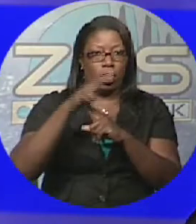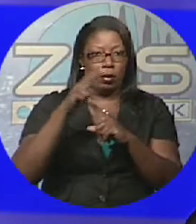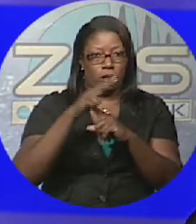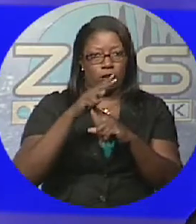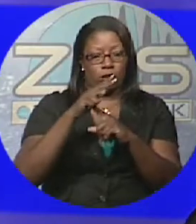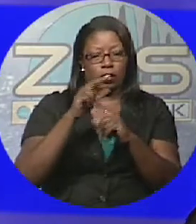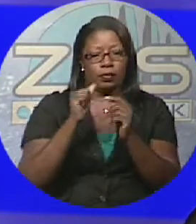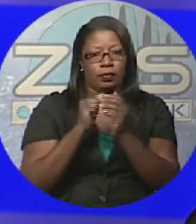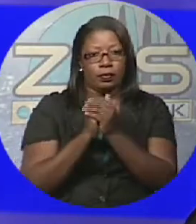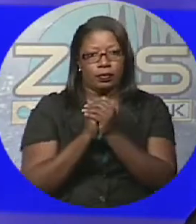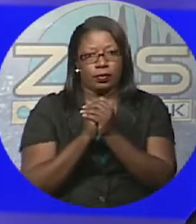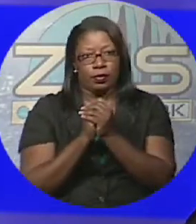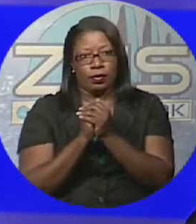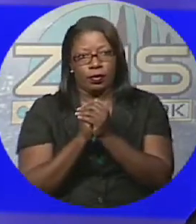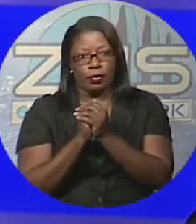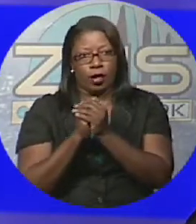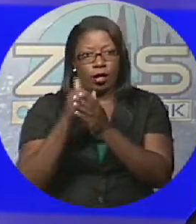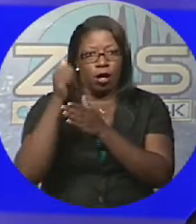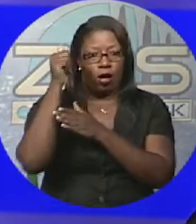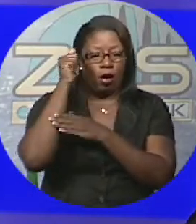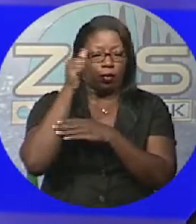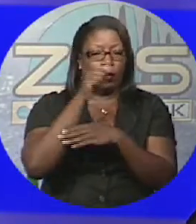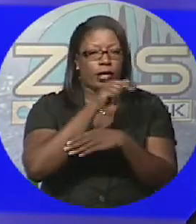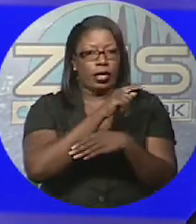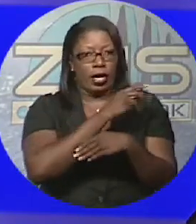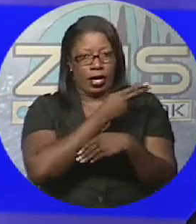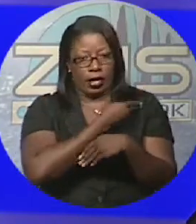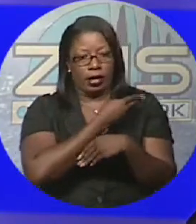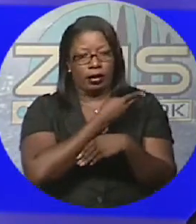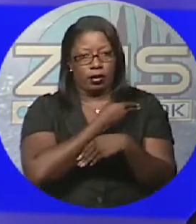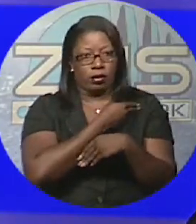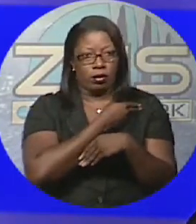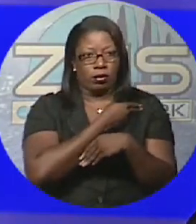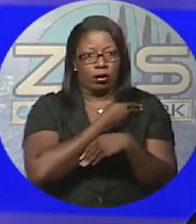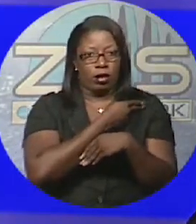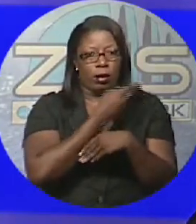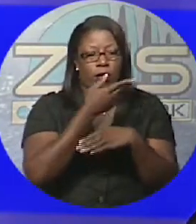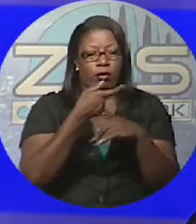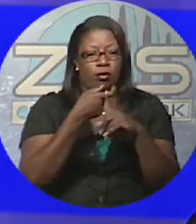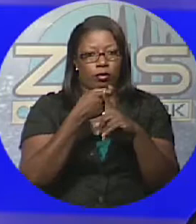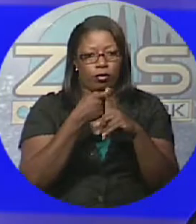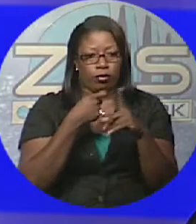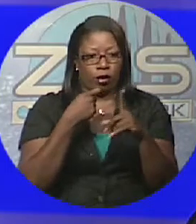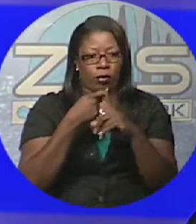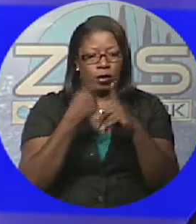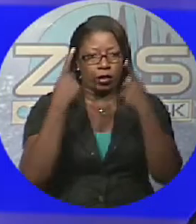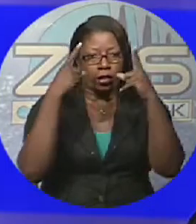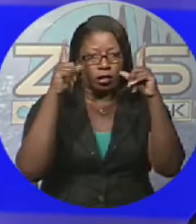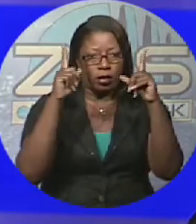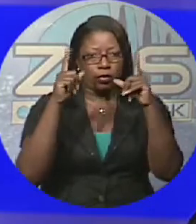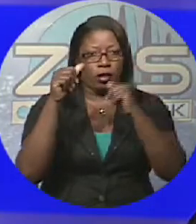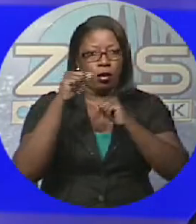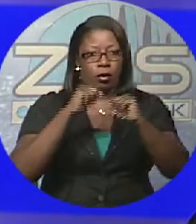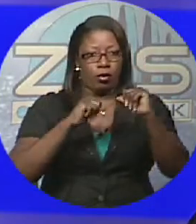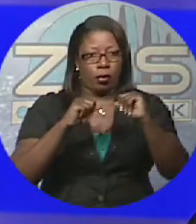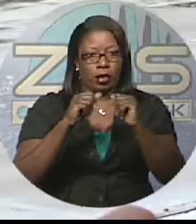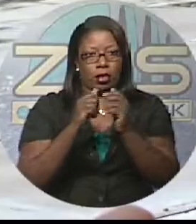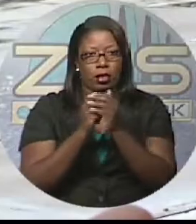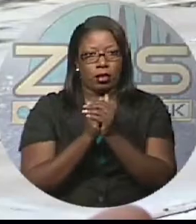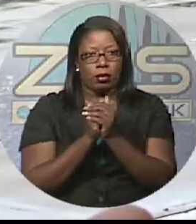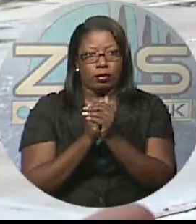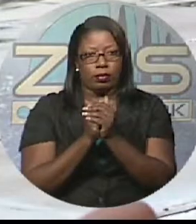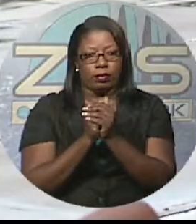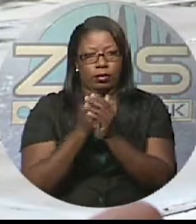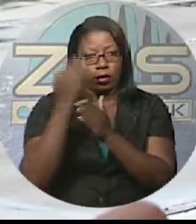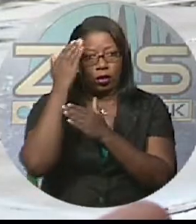in Barbados, and Aubrey Higgs will look to be in top form coming off a successful performance at the RBC Nationals. I just